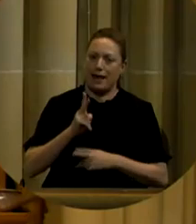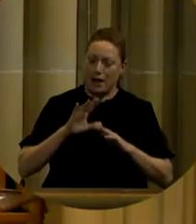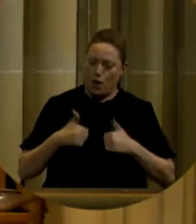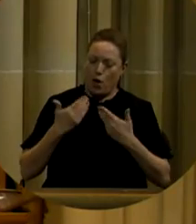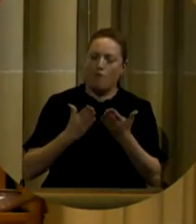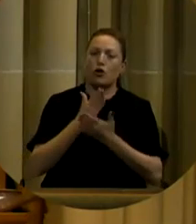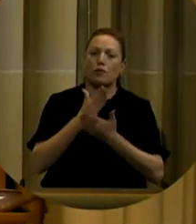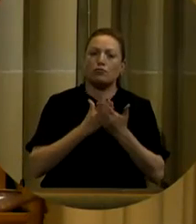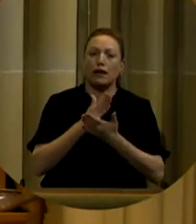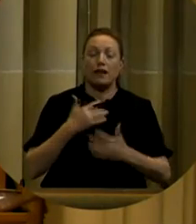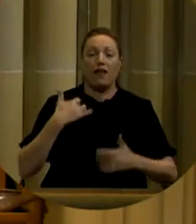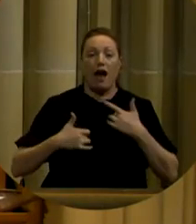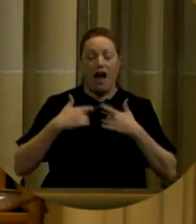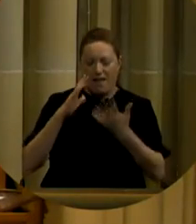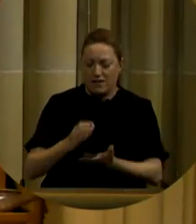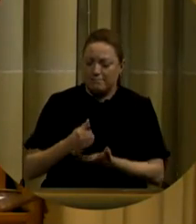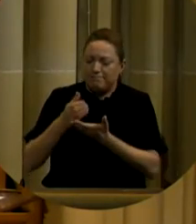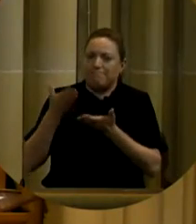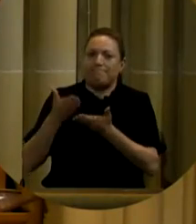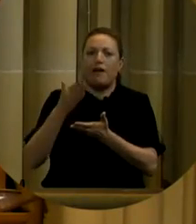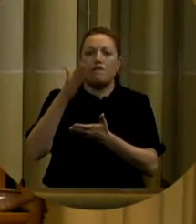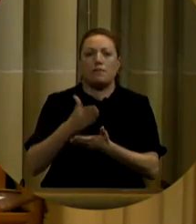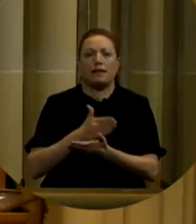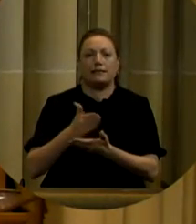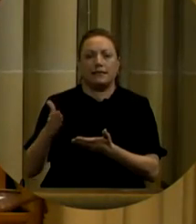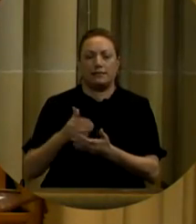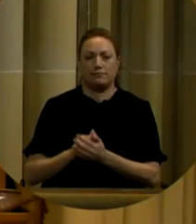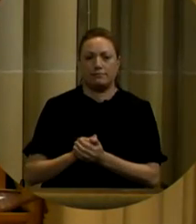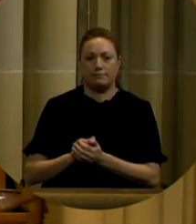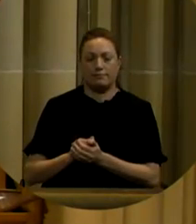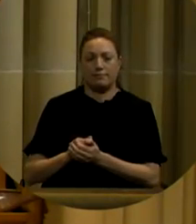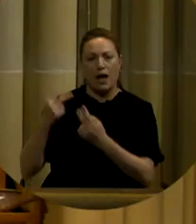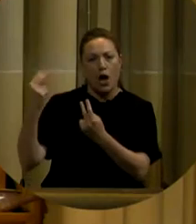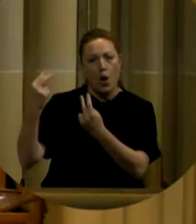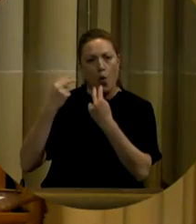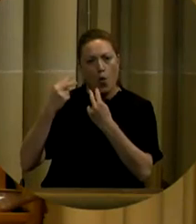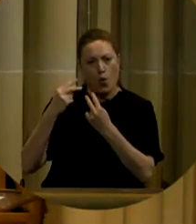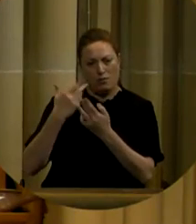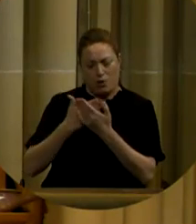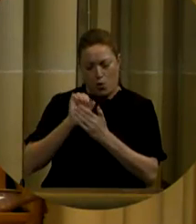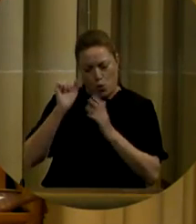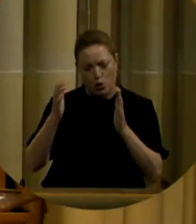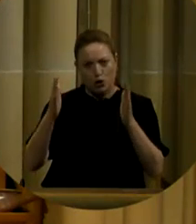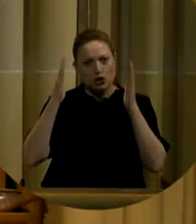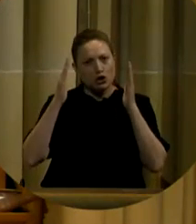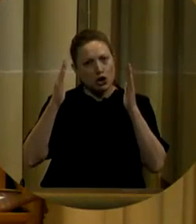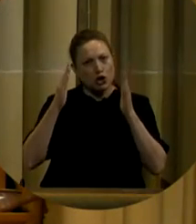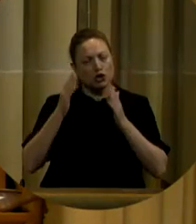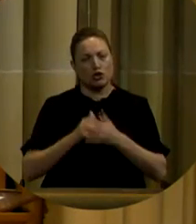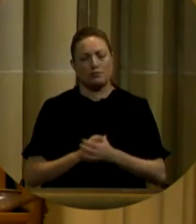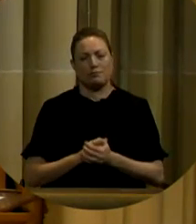blessing. Look with favor on the oblation of your church, in which we show forth the